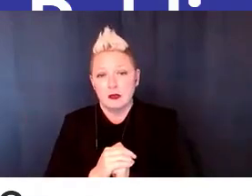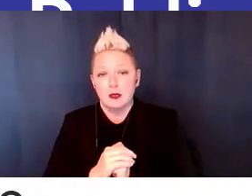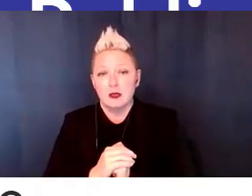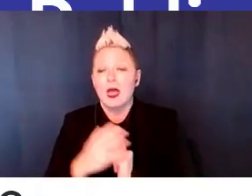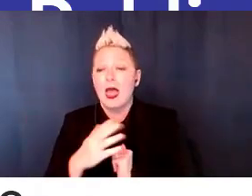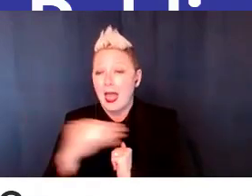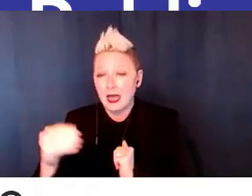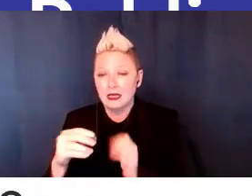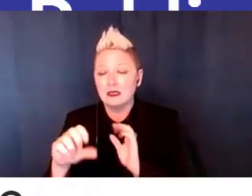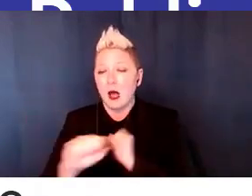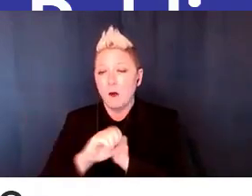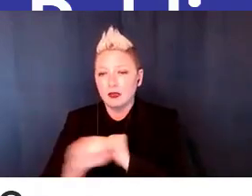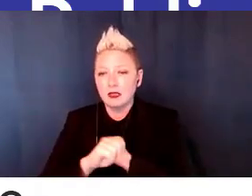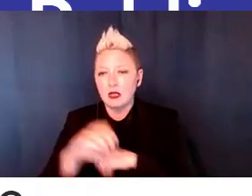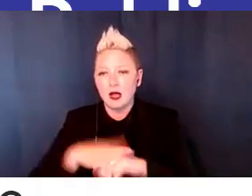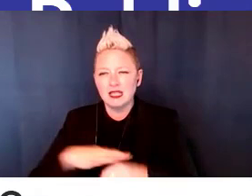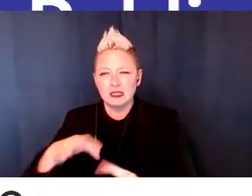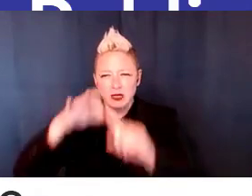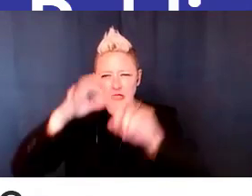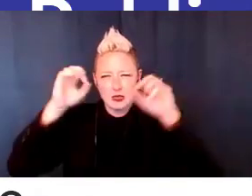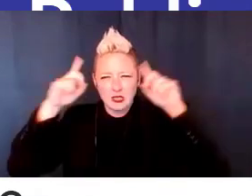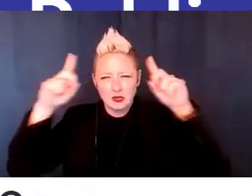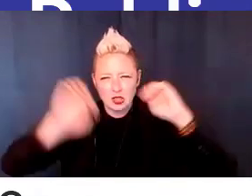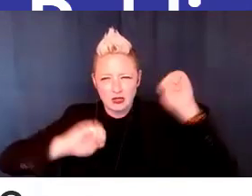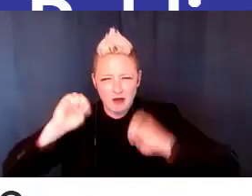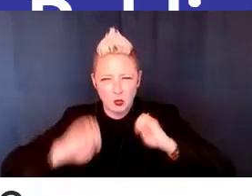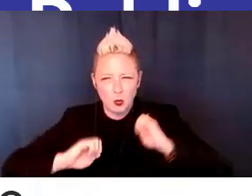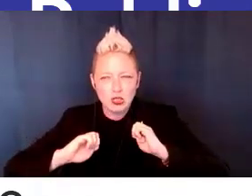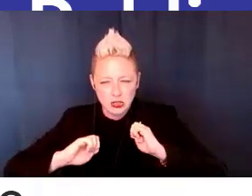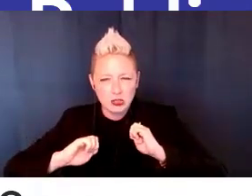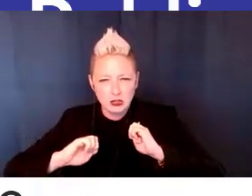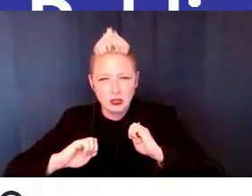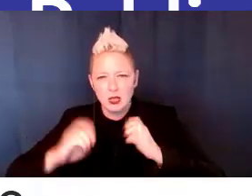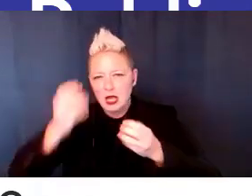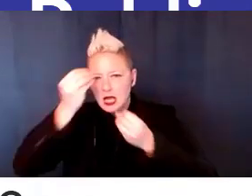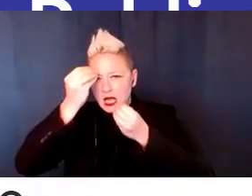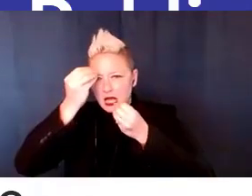special education evaluation, which is Information Update